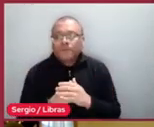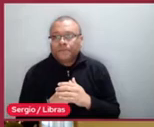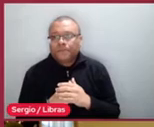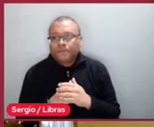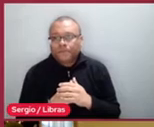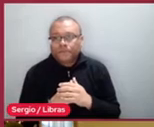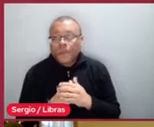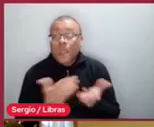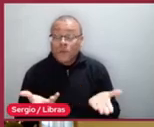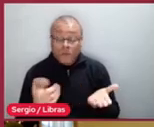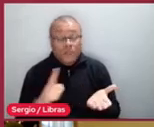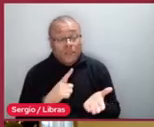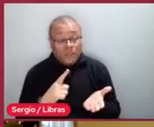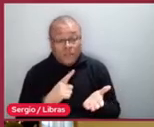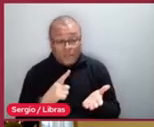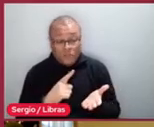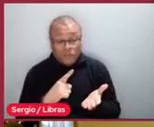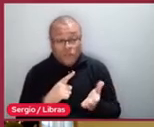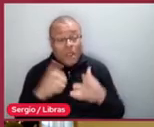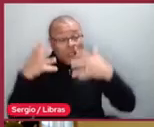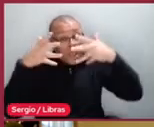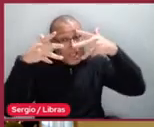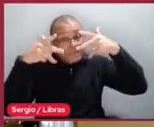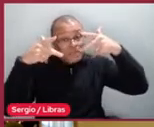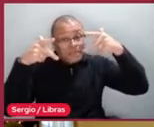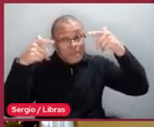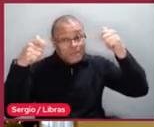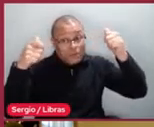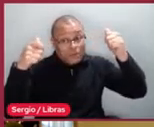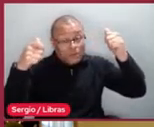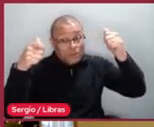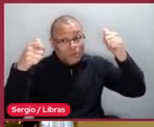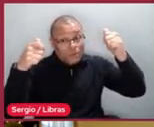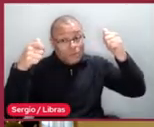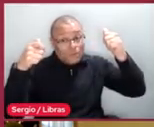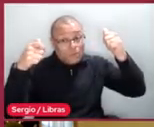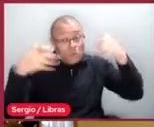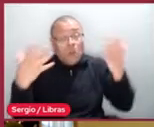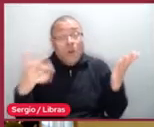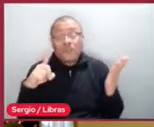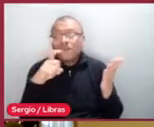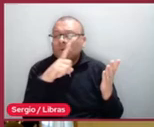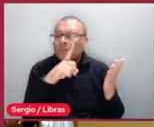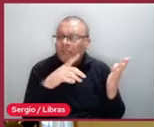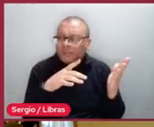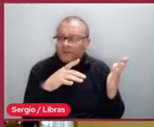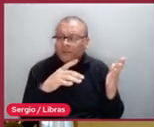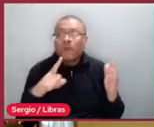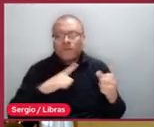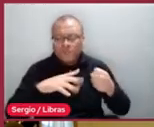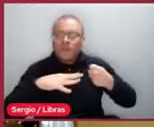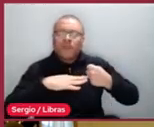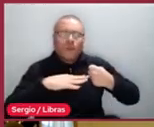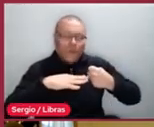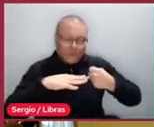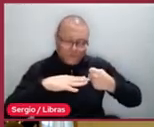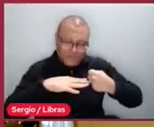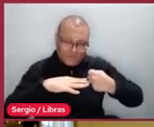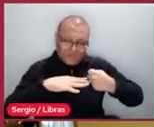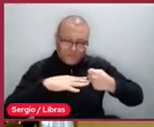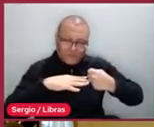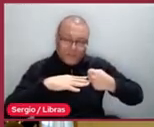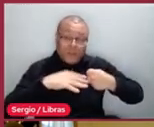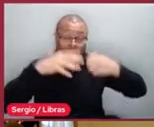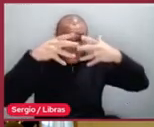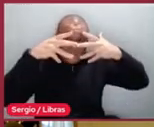But now we have an abstraction layer that's quite complicated. So we have a database. The database is